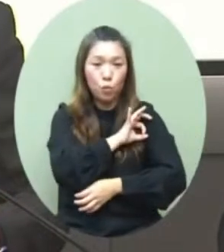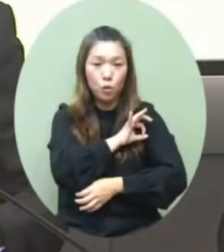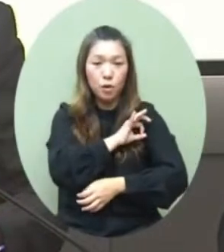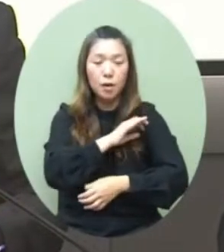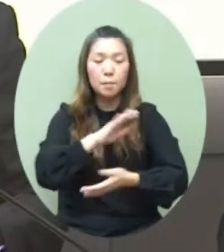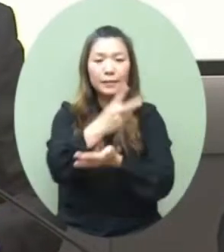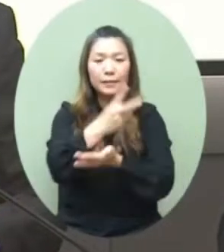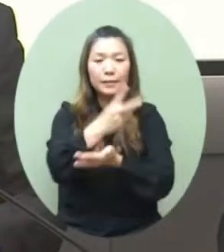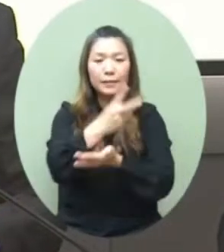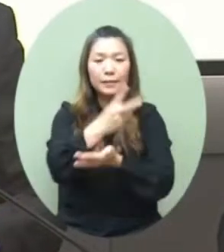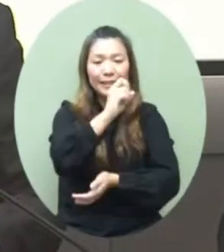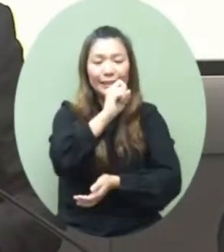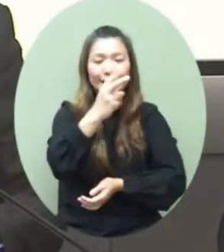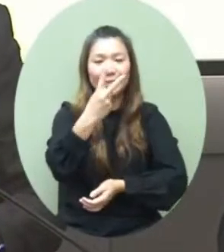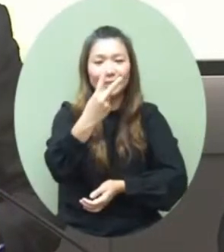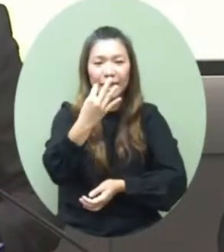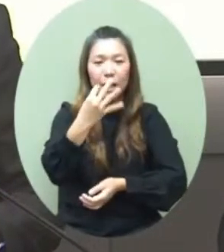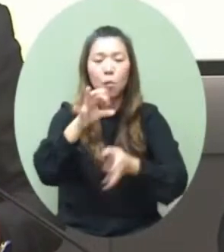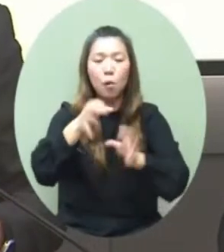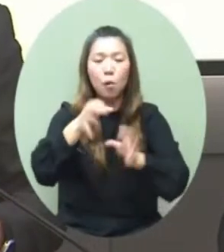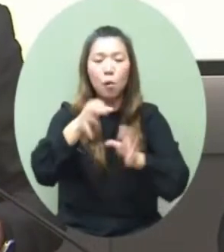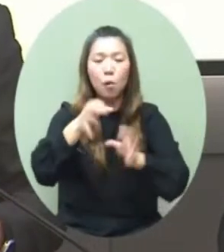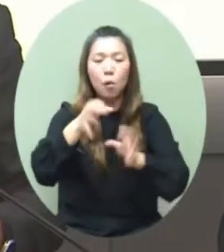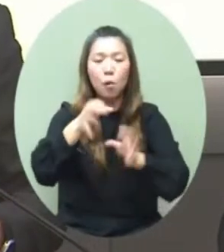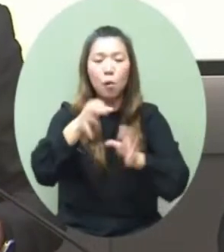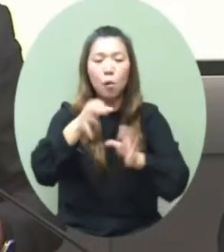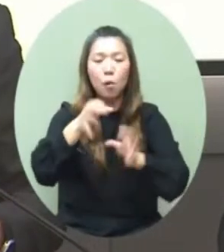and 2023 Olympic Day and Asian Game